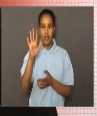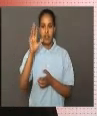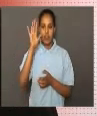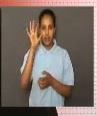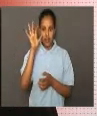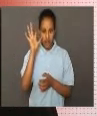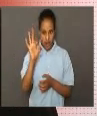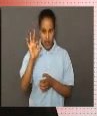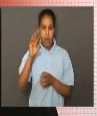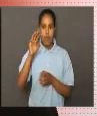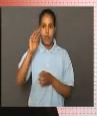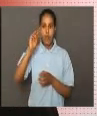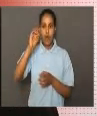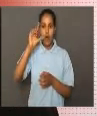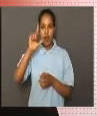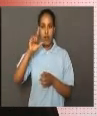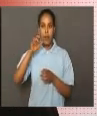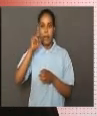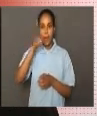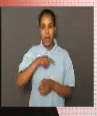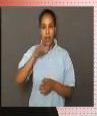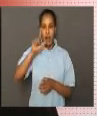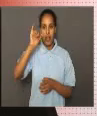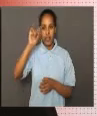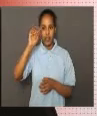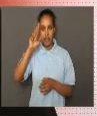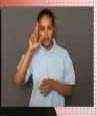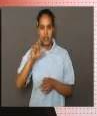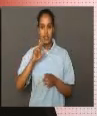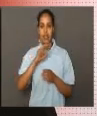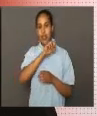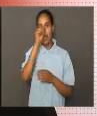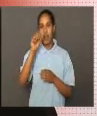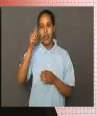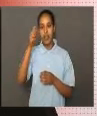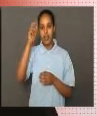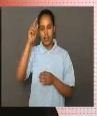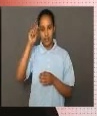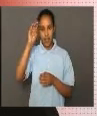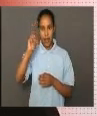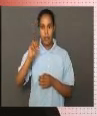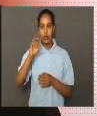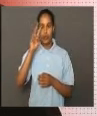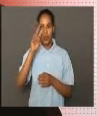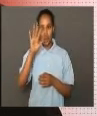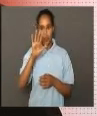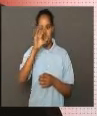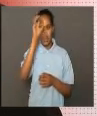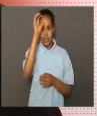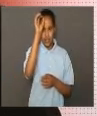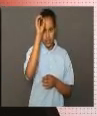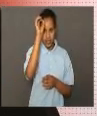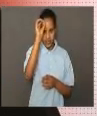0.159 moles per liter standard atmosphere at 25